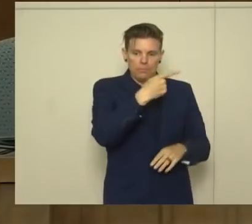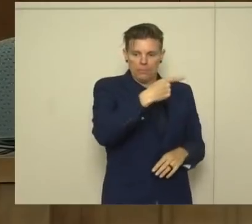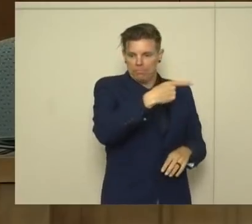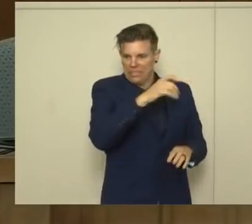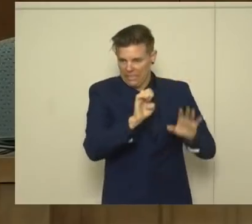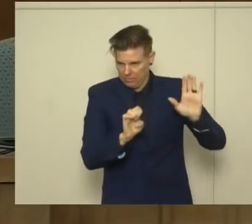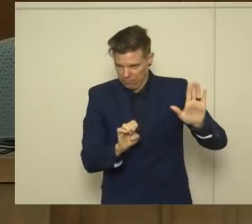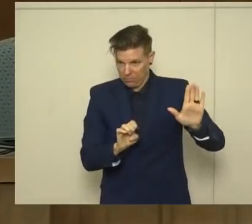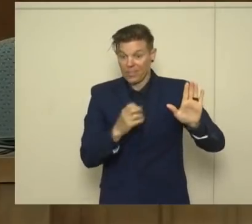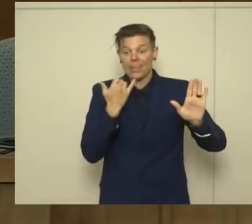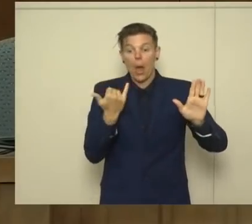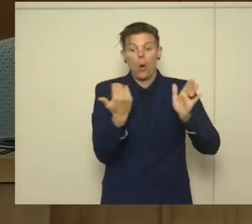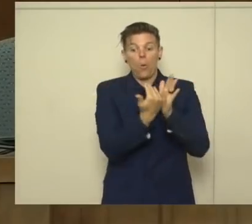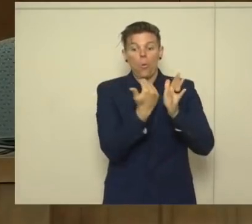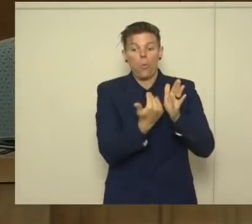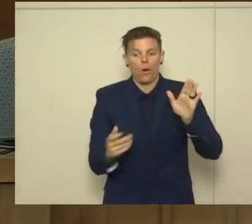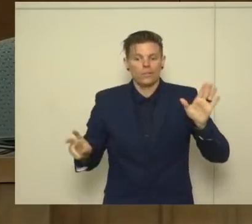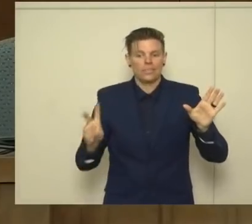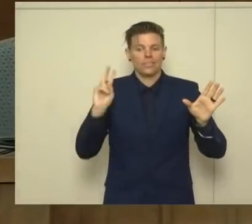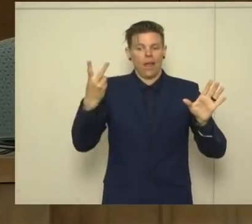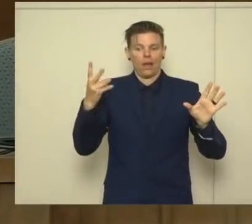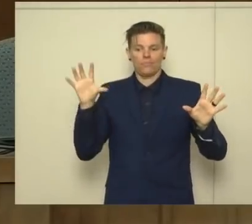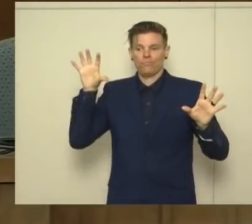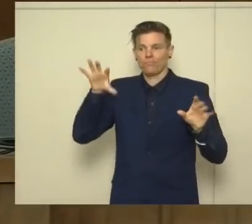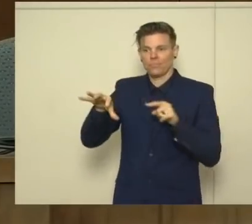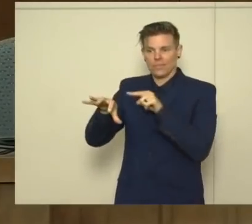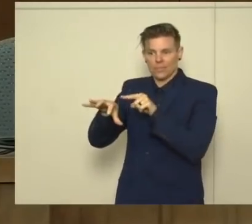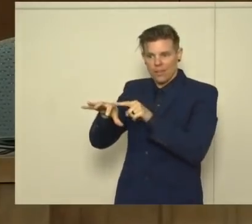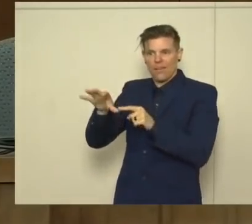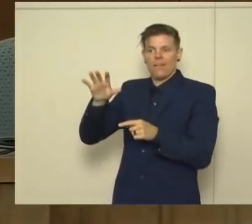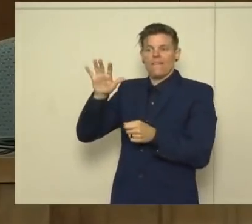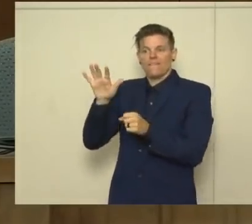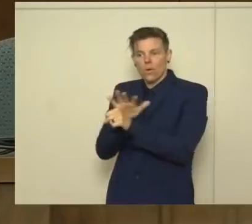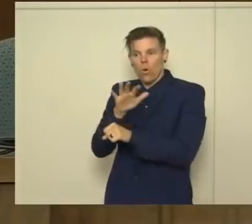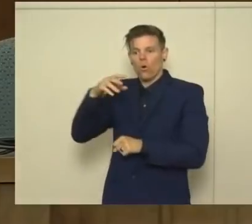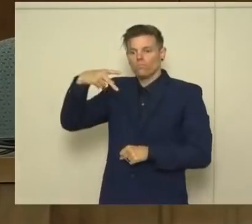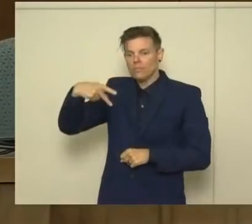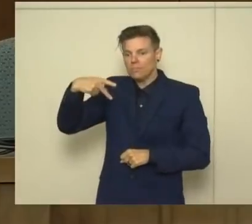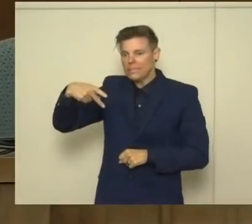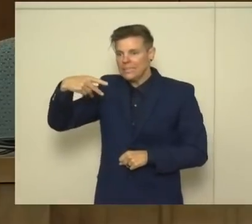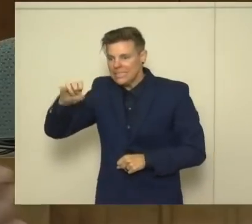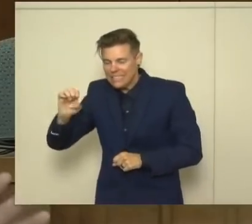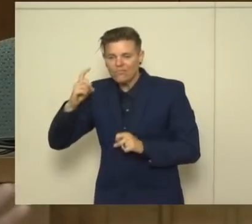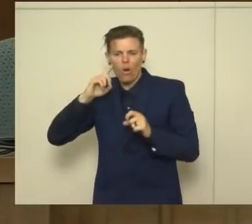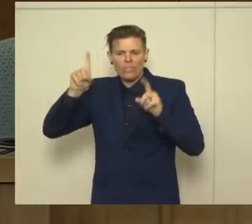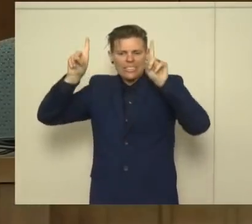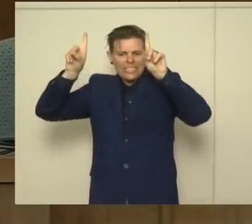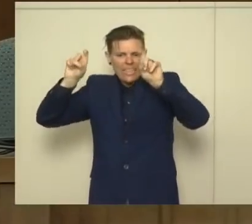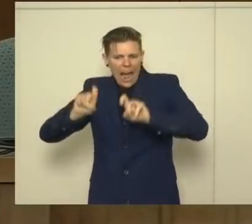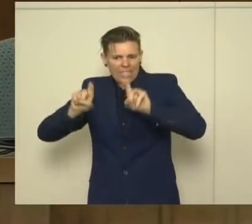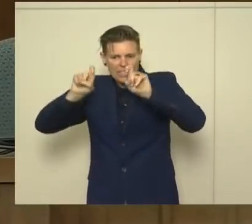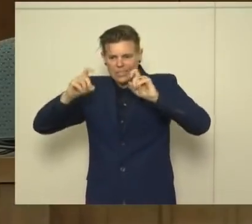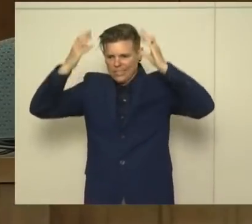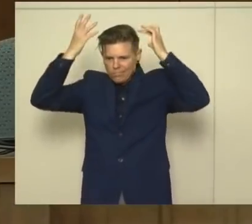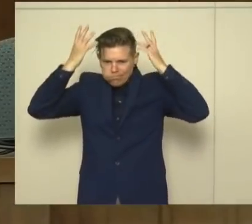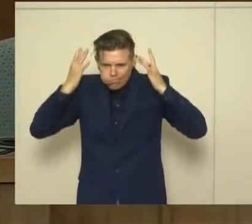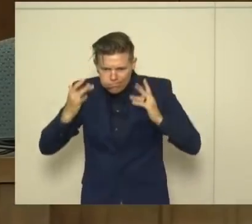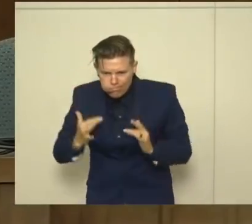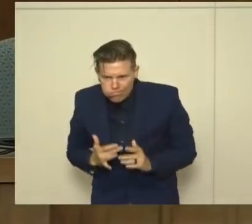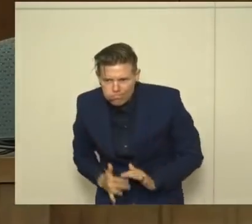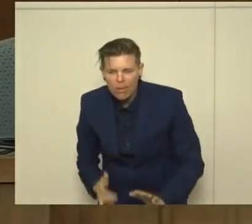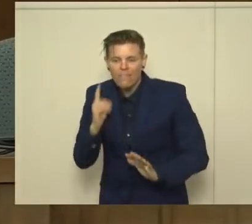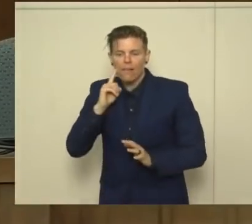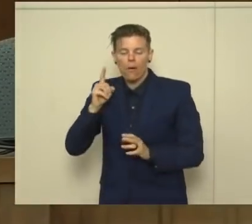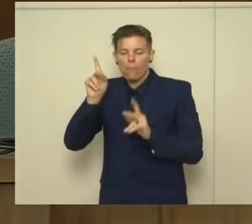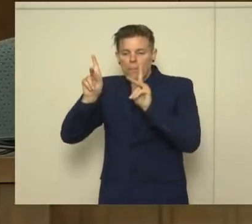now, full PPE, to take specimens and swabs, and so the state uses a lot of PPE with daily testing. But